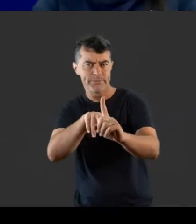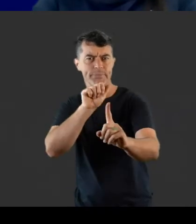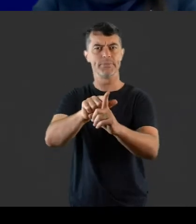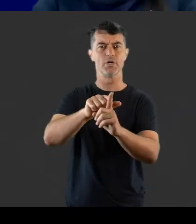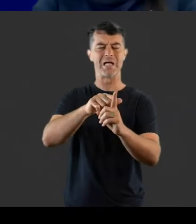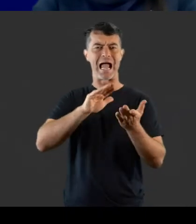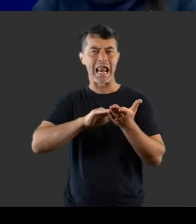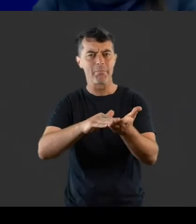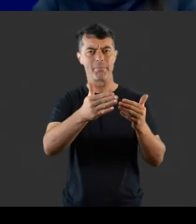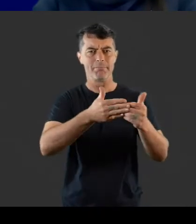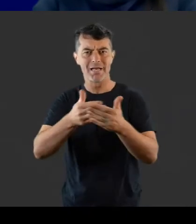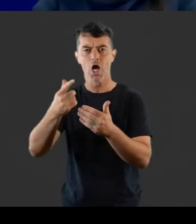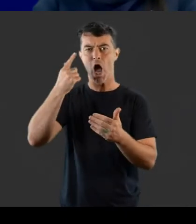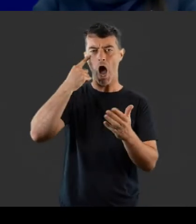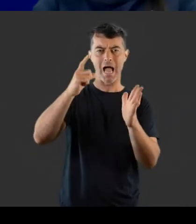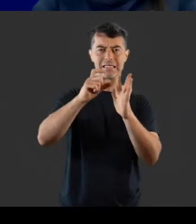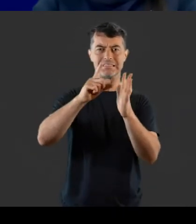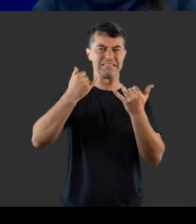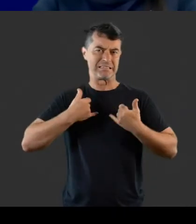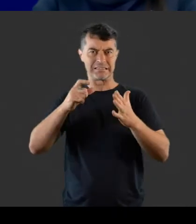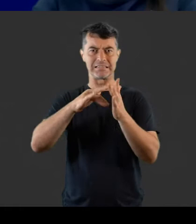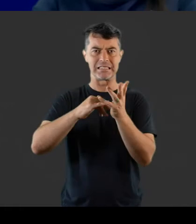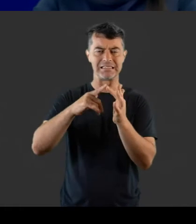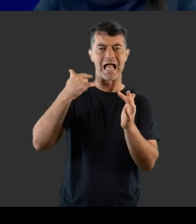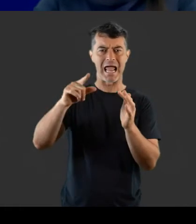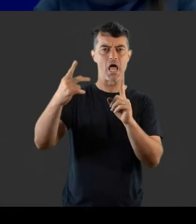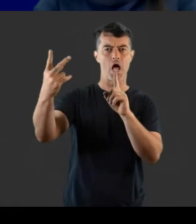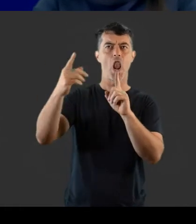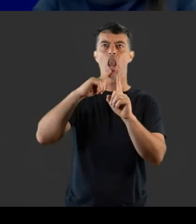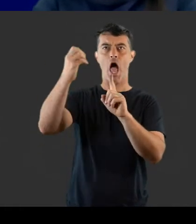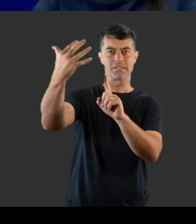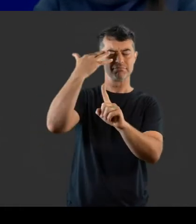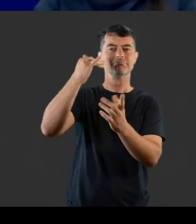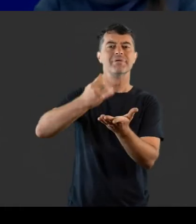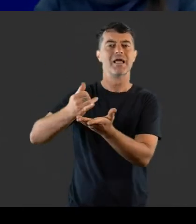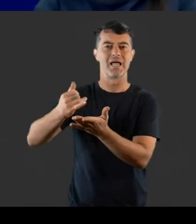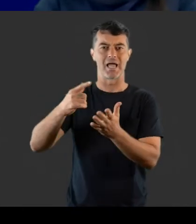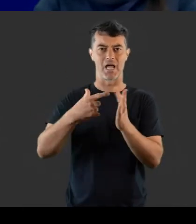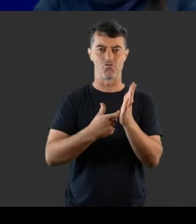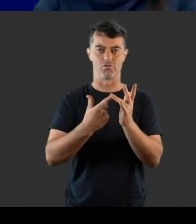and management of eye disease and refractive errors.